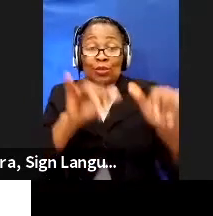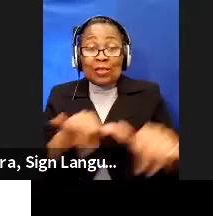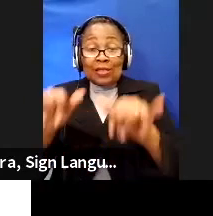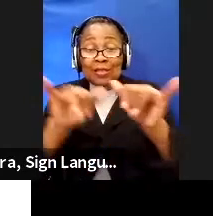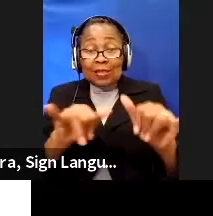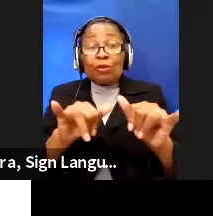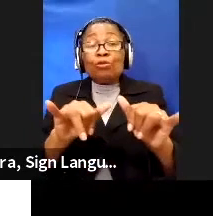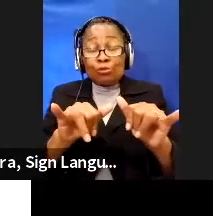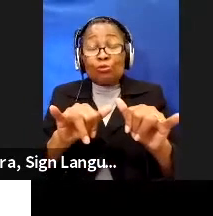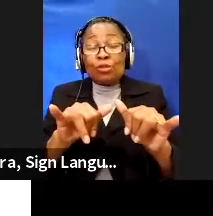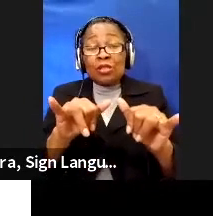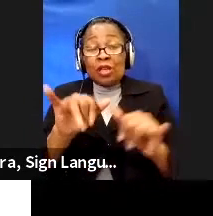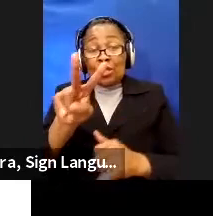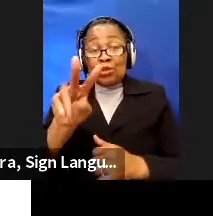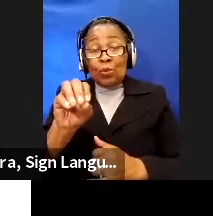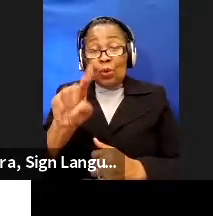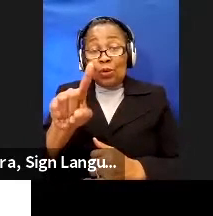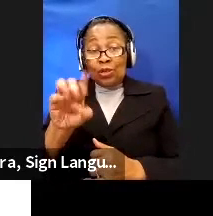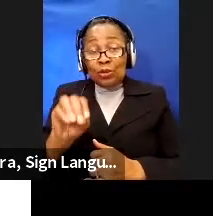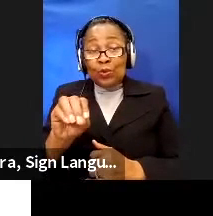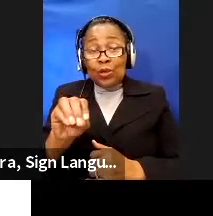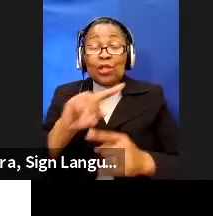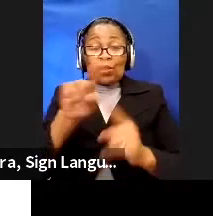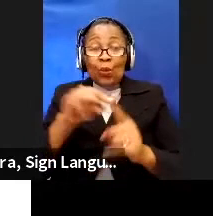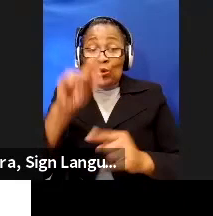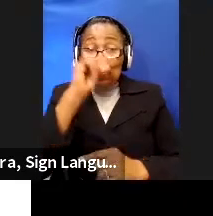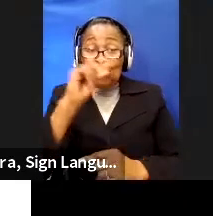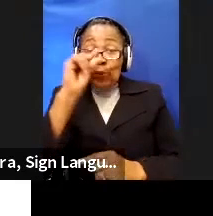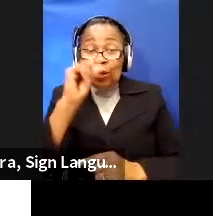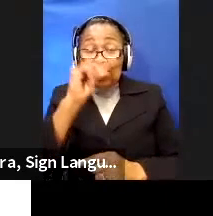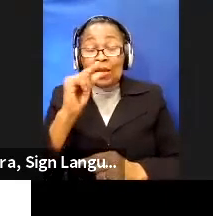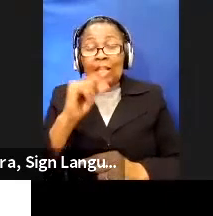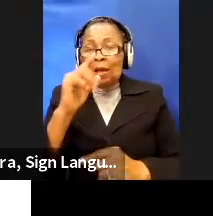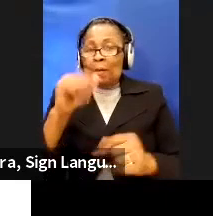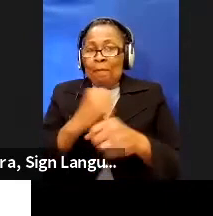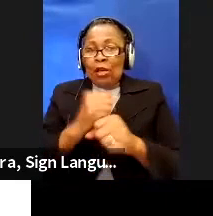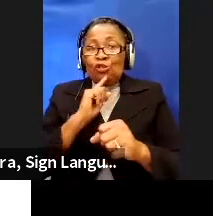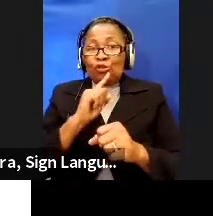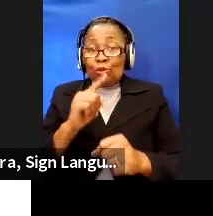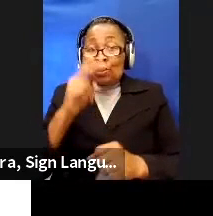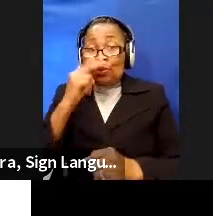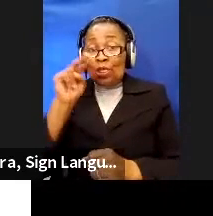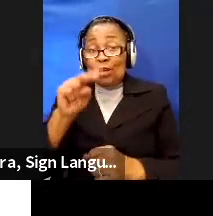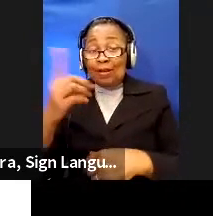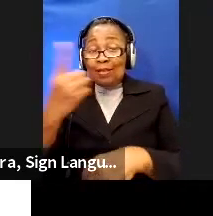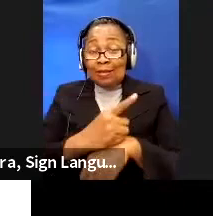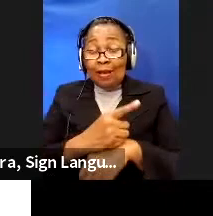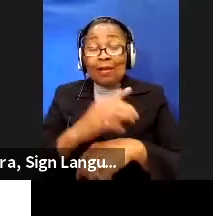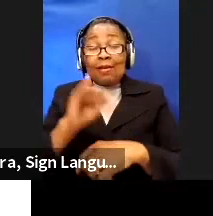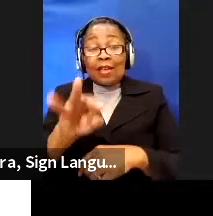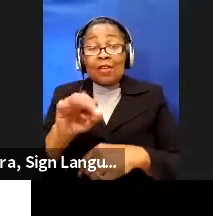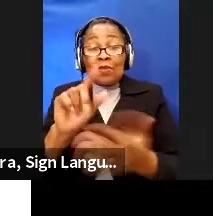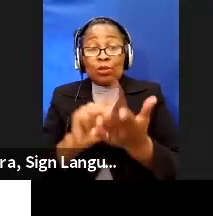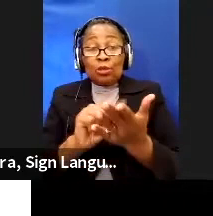2010. So when you're out there Googling around, be sure to look at the date, because anything that was printed or published prior